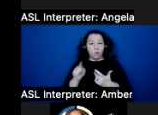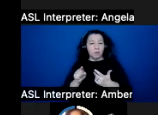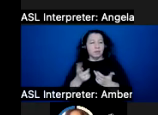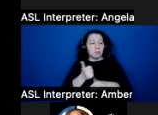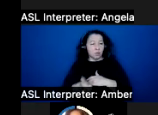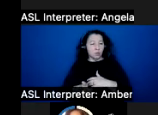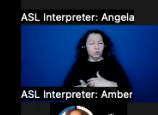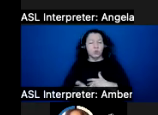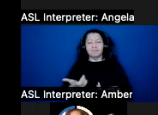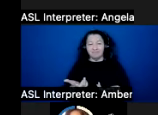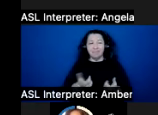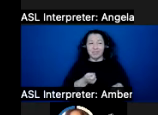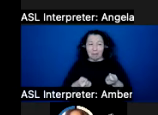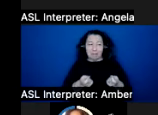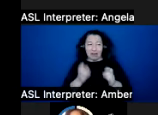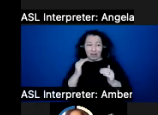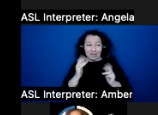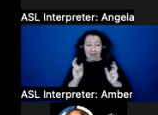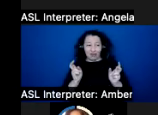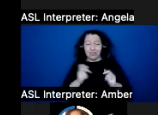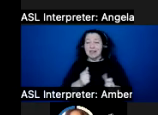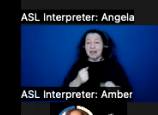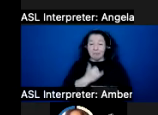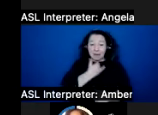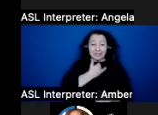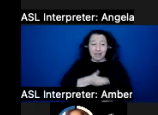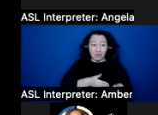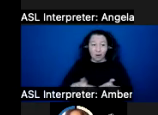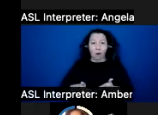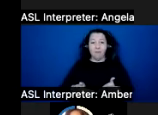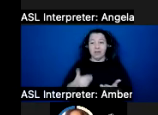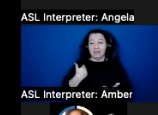expectations. I made that mistake a lot as a young advocate,